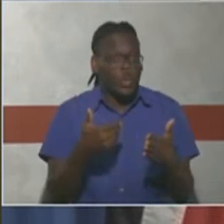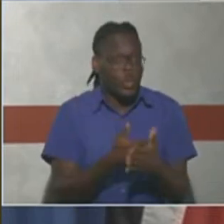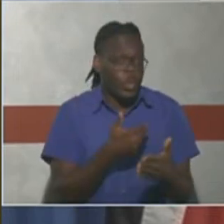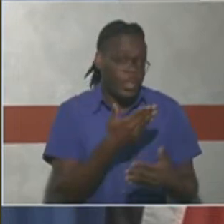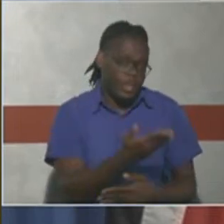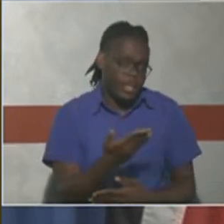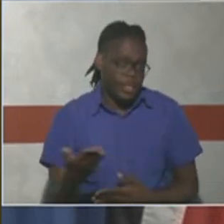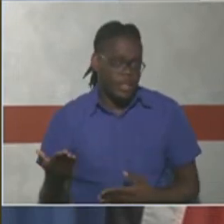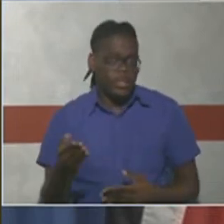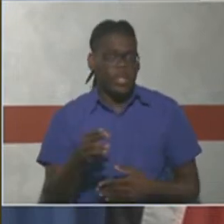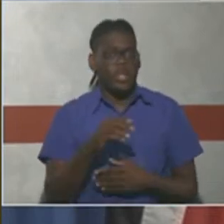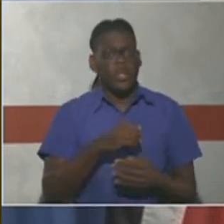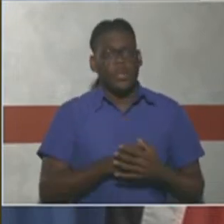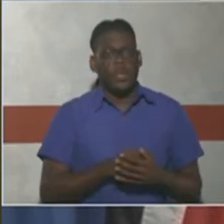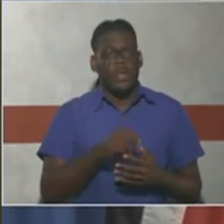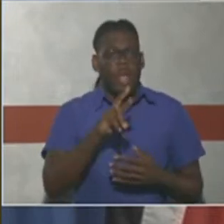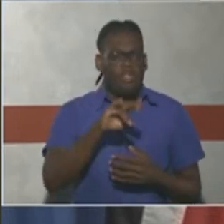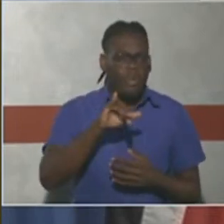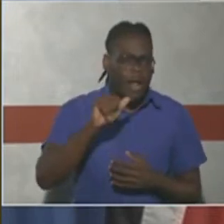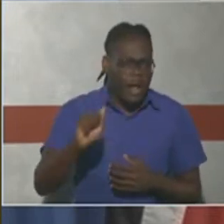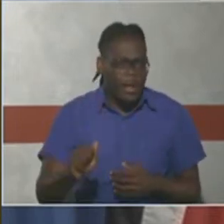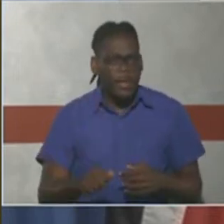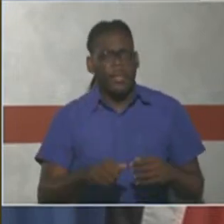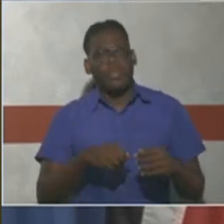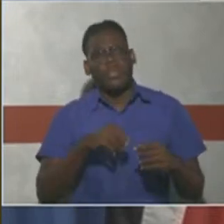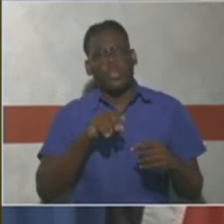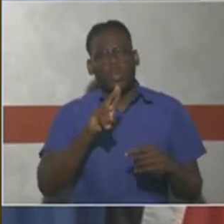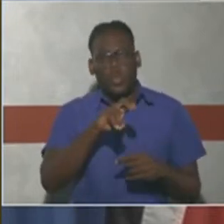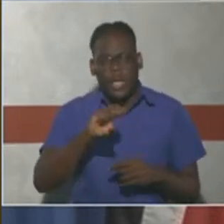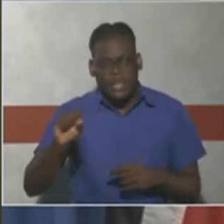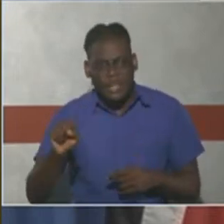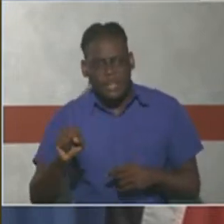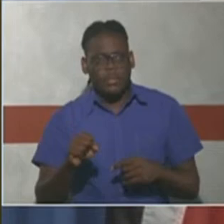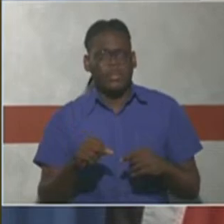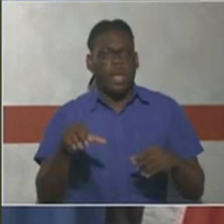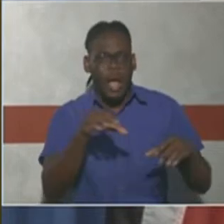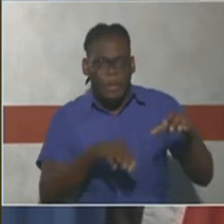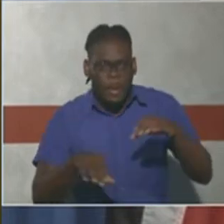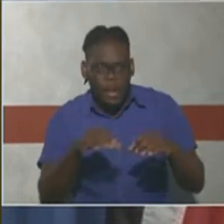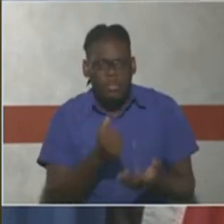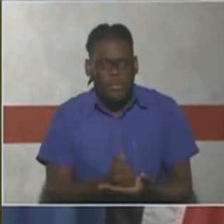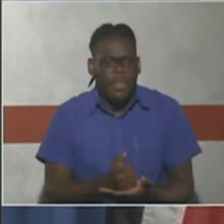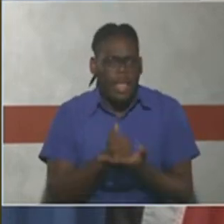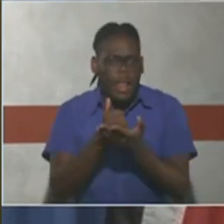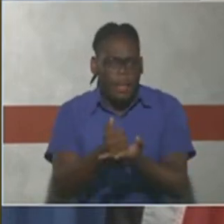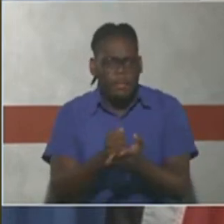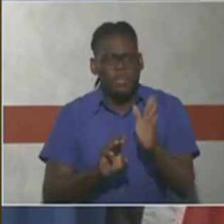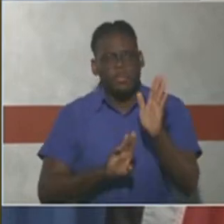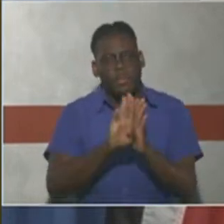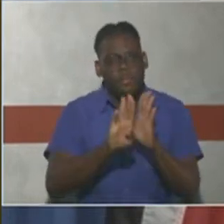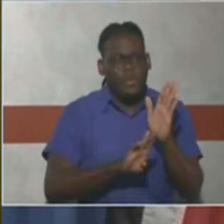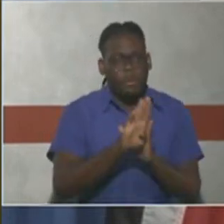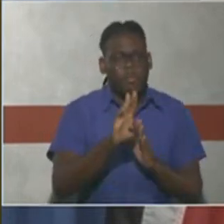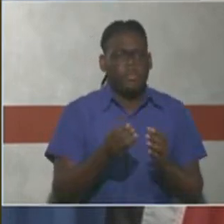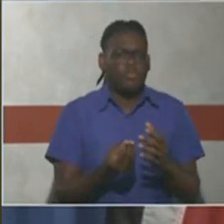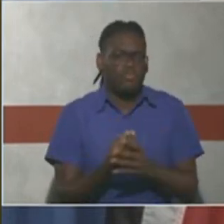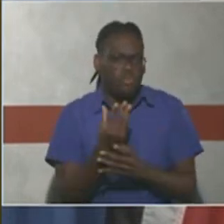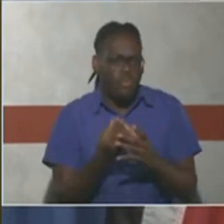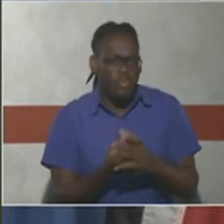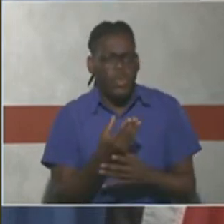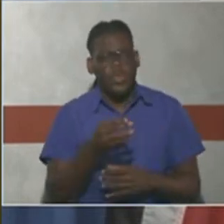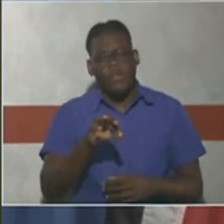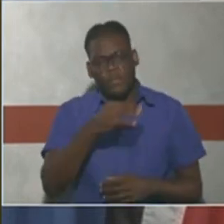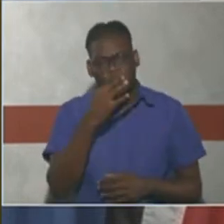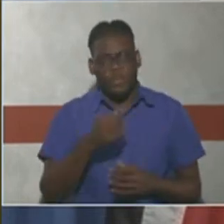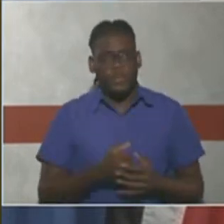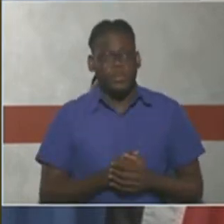And Minister Young and myself made it our business to ensure that decision makers in the United States and Europe understood that